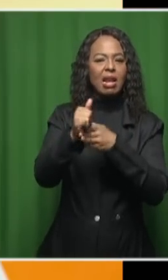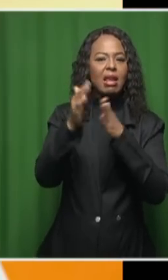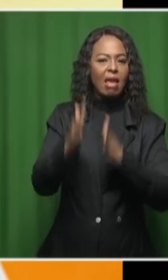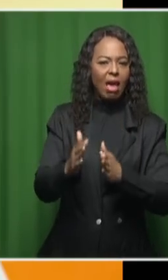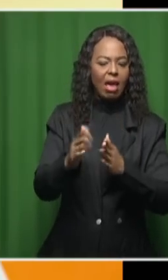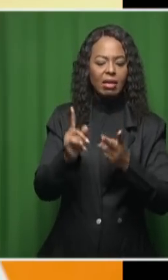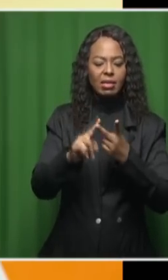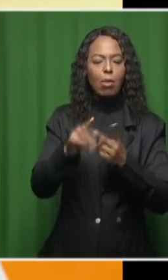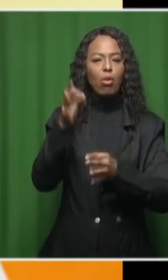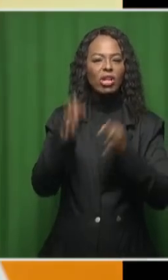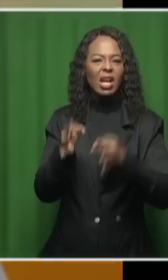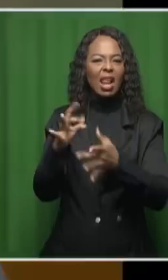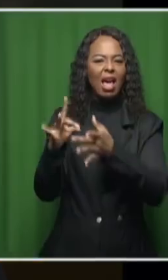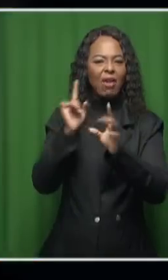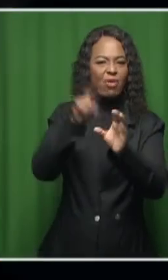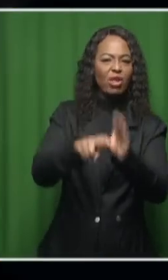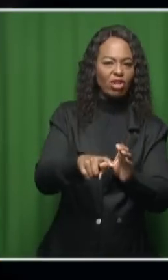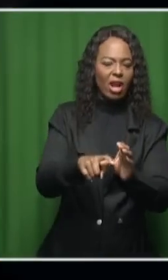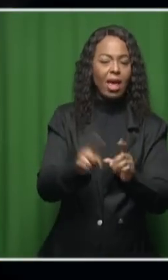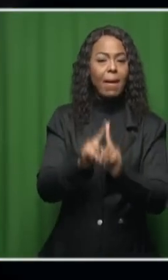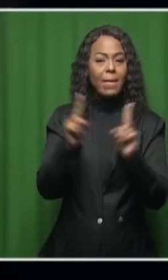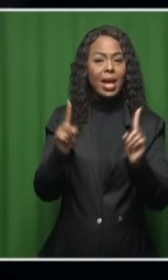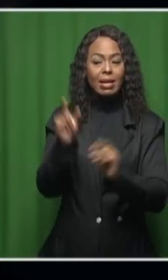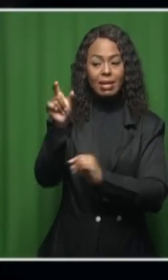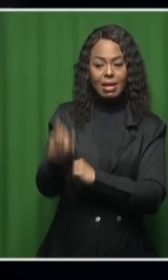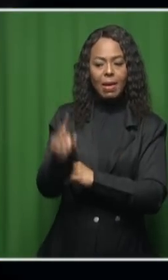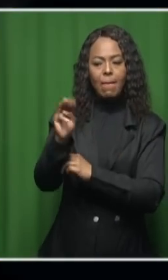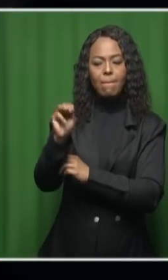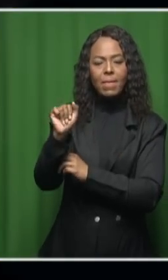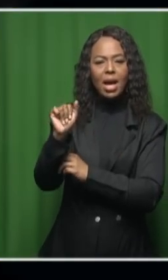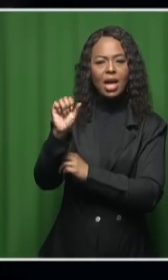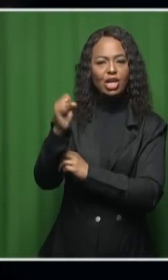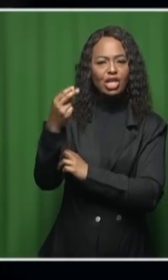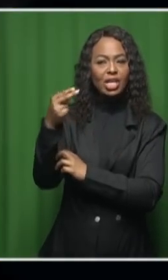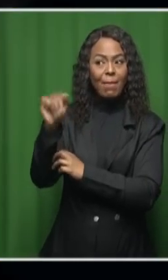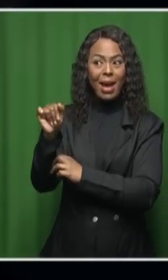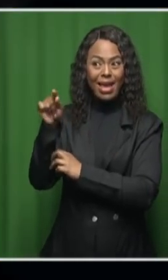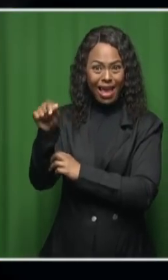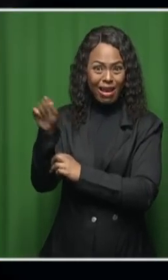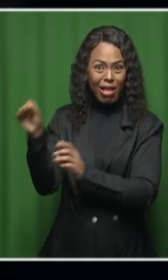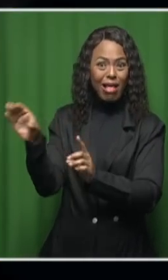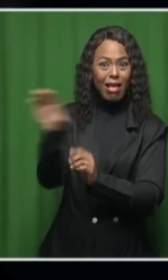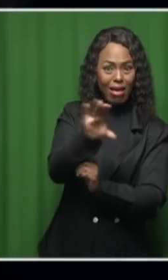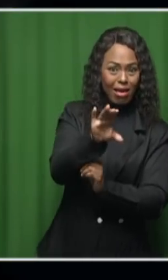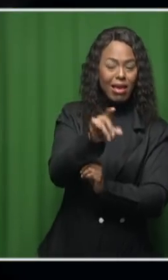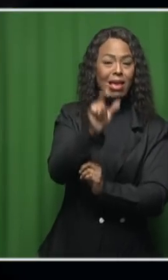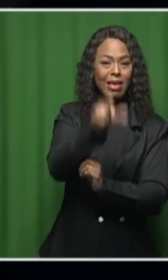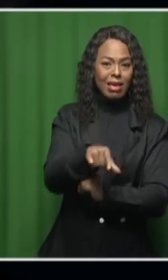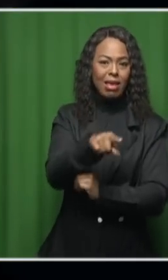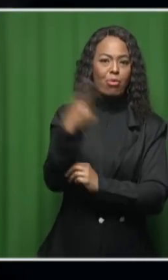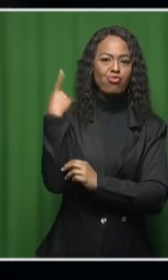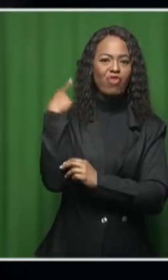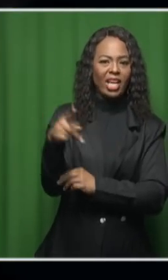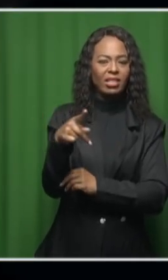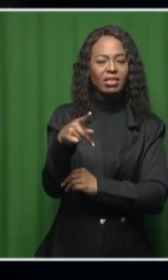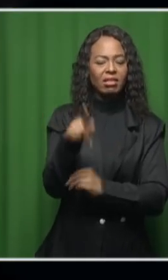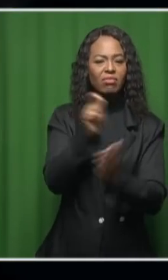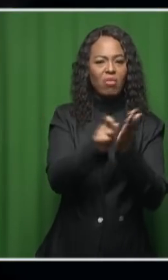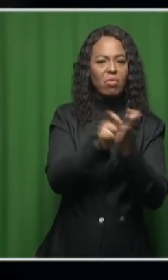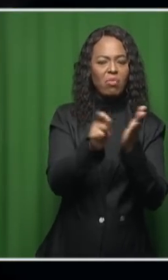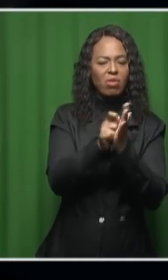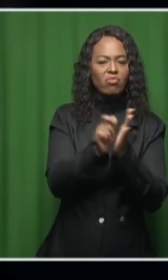and everything. It now turns out that Mashaba actually funded this book. He funded the book that Prince Mashele wrote as